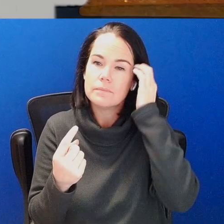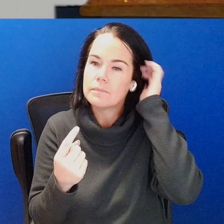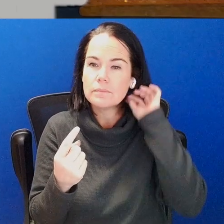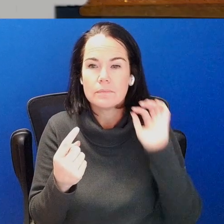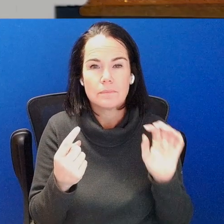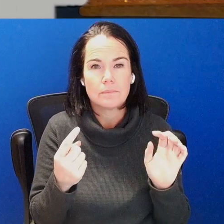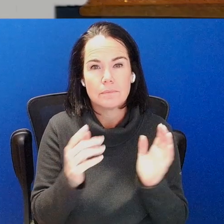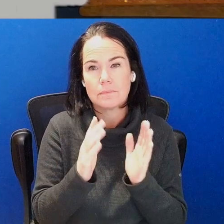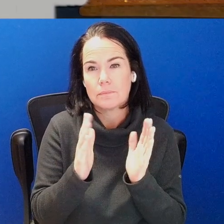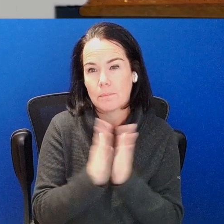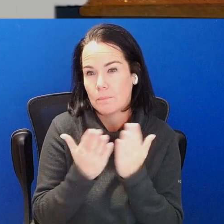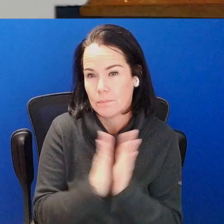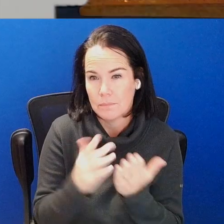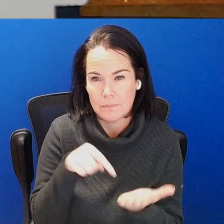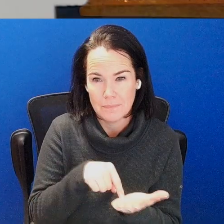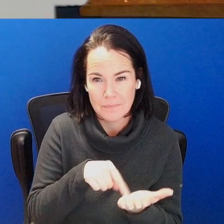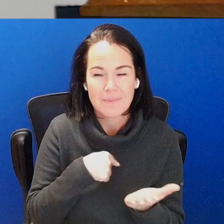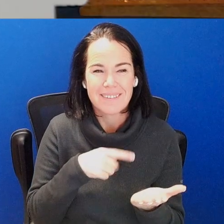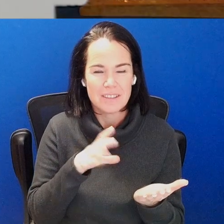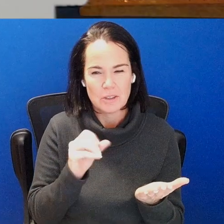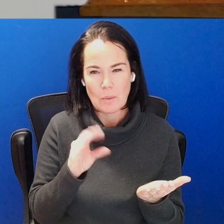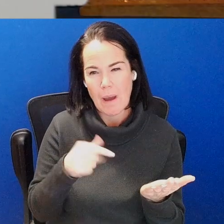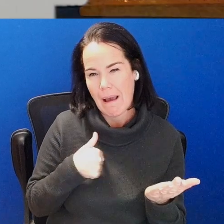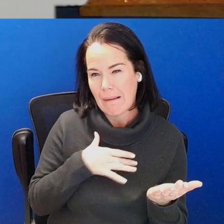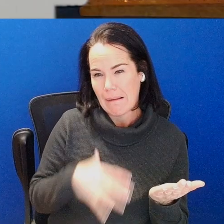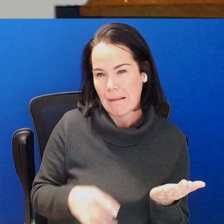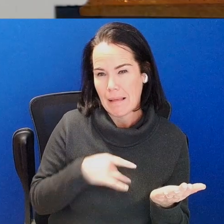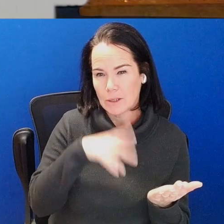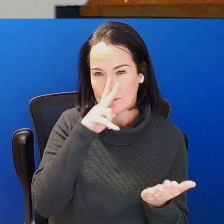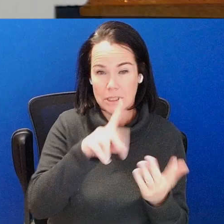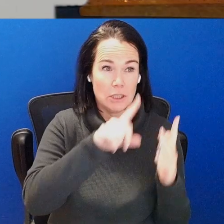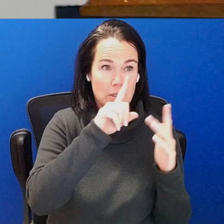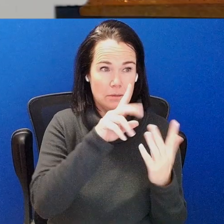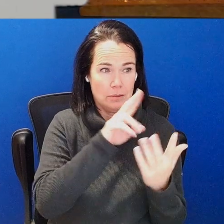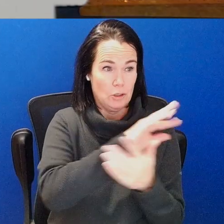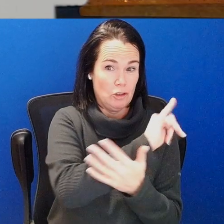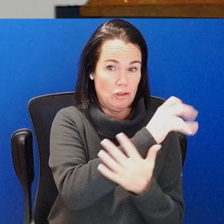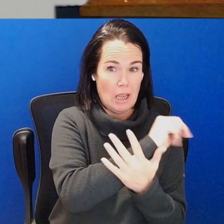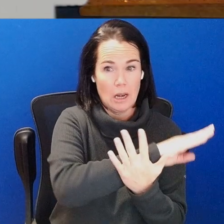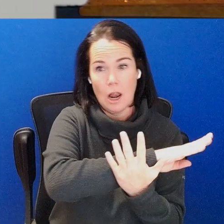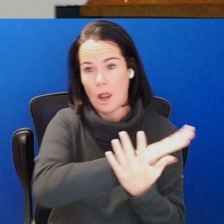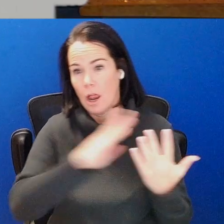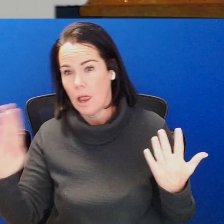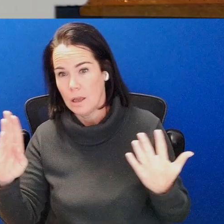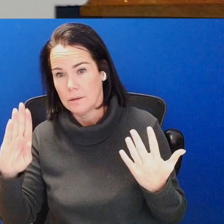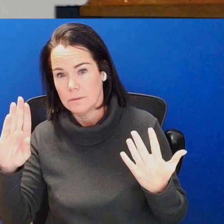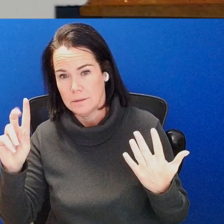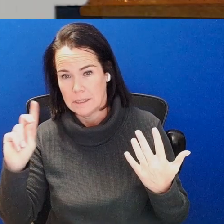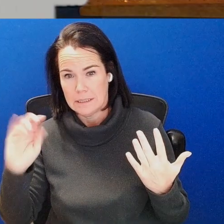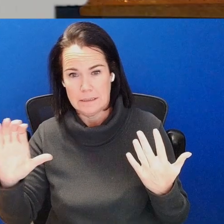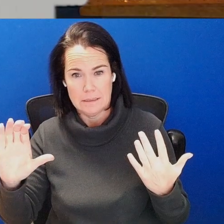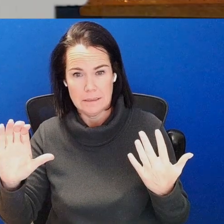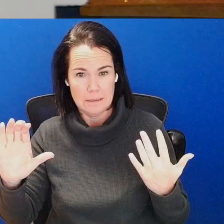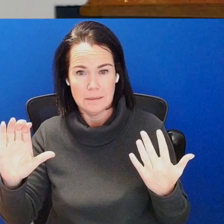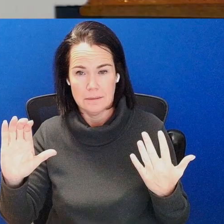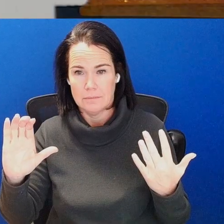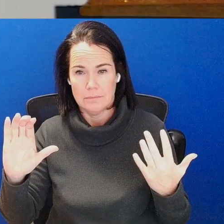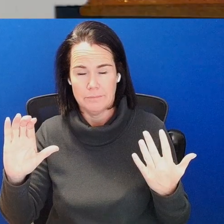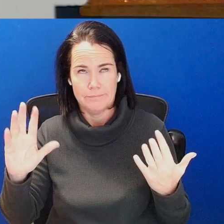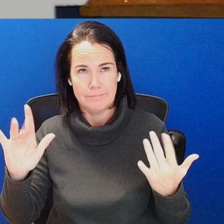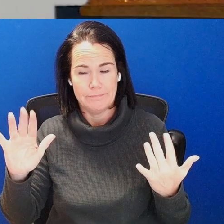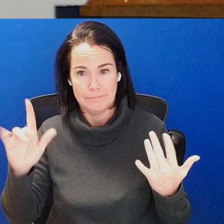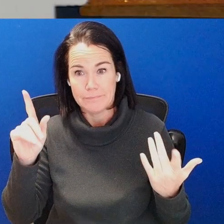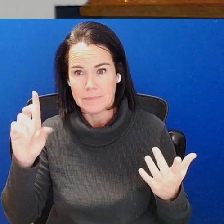I didn't have a complete year in one planner, and I really like being able to see start to finish January to